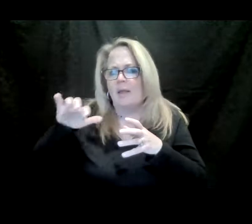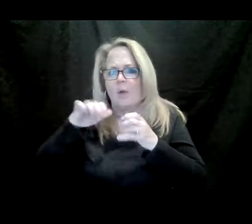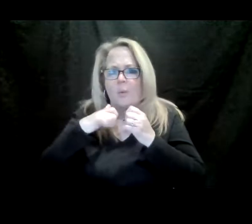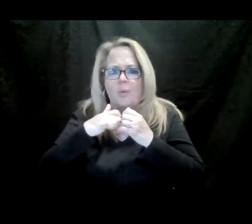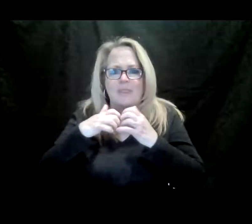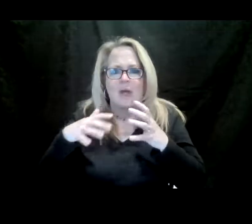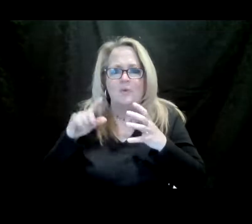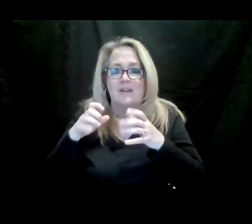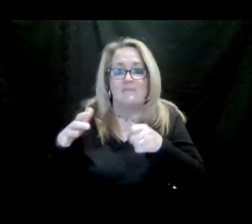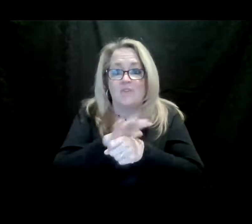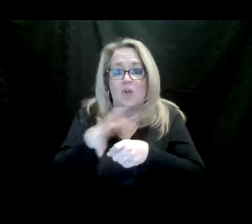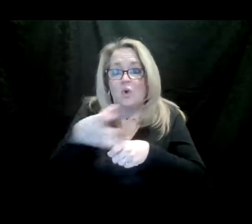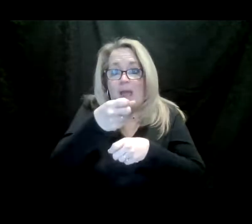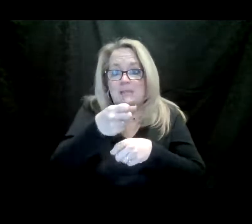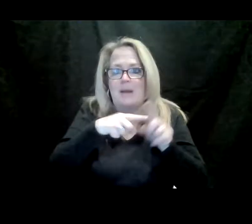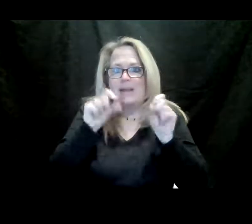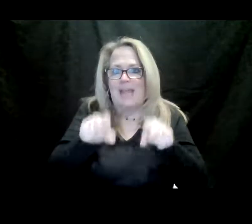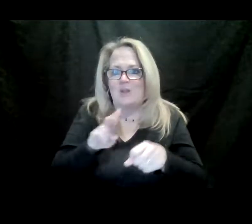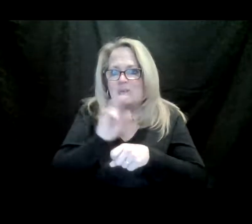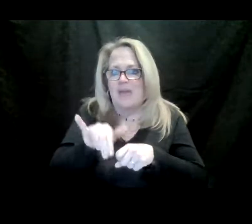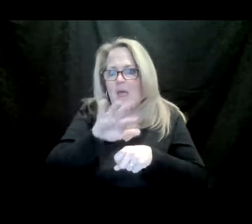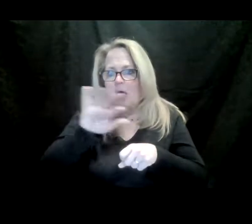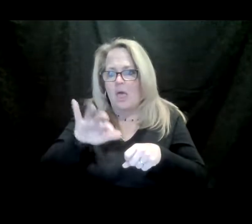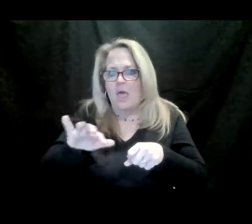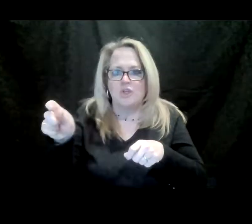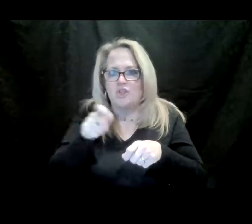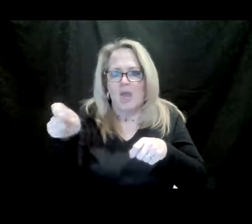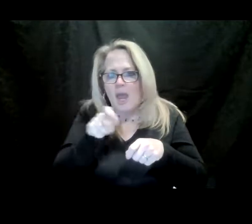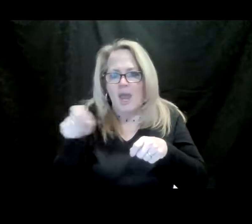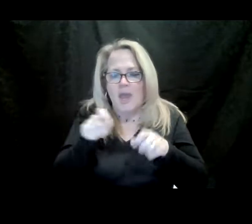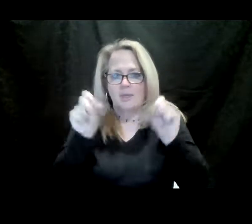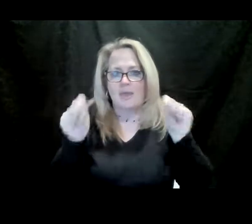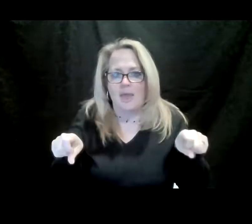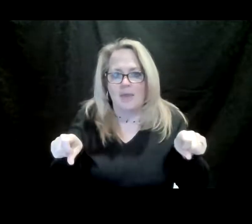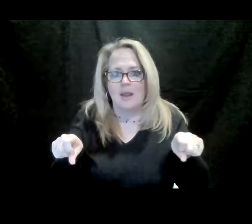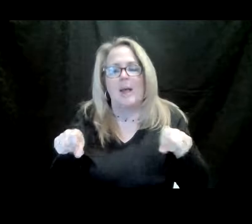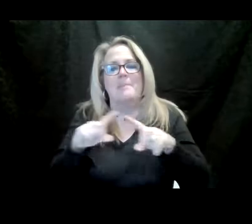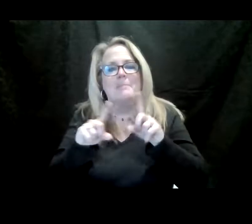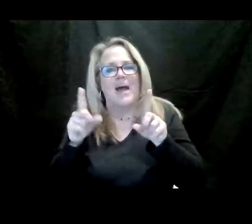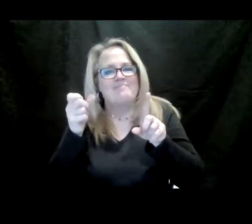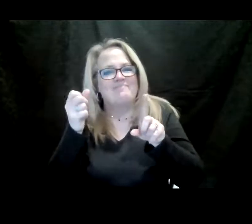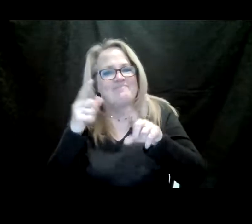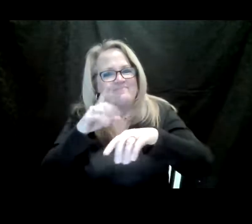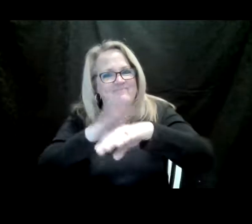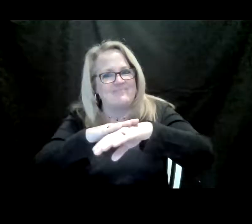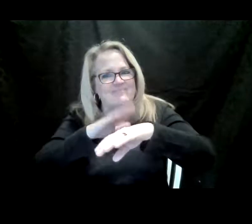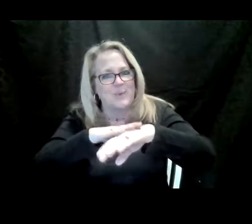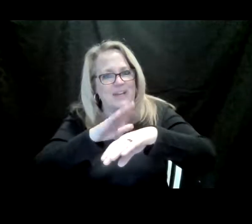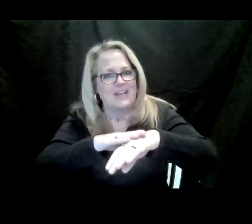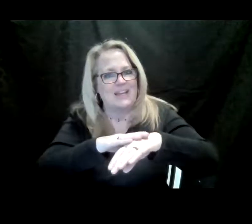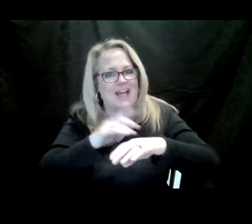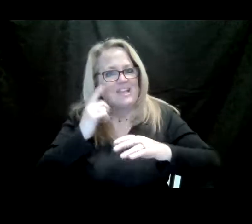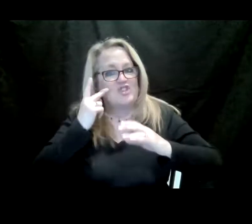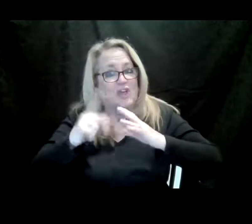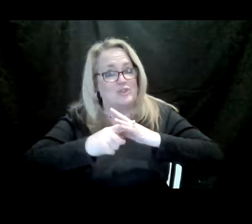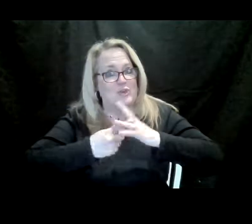have a full grasp, but they can use it and then can shake it. The one warning about this is, and I saw this start to